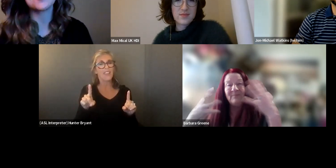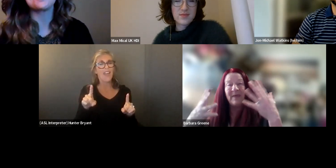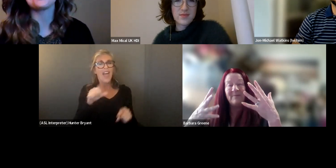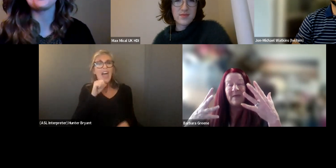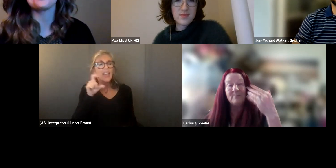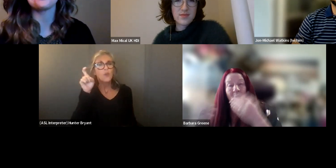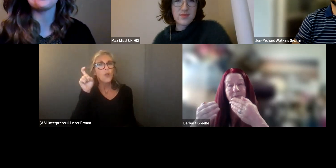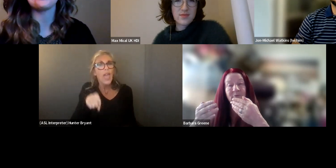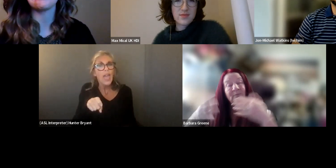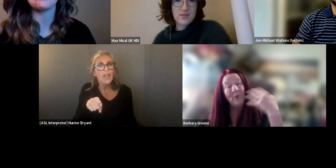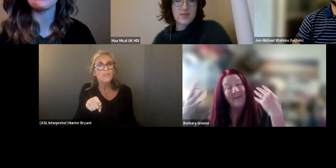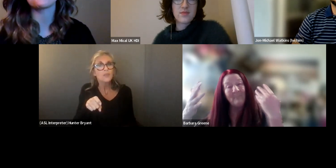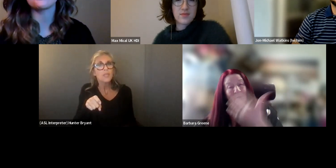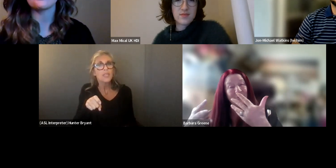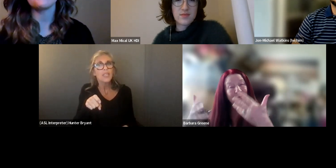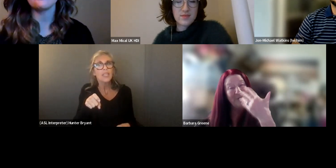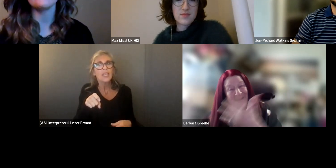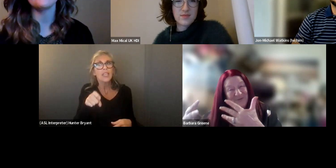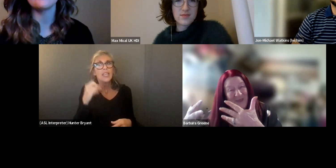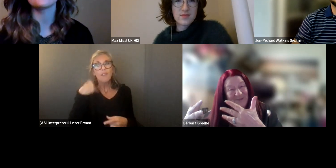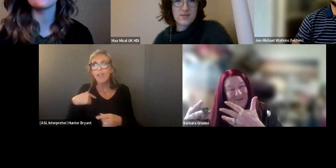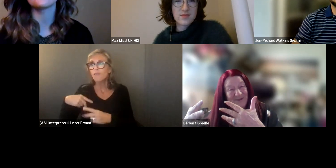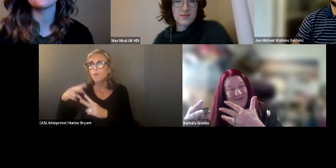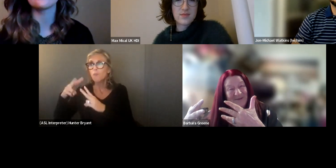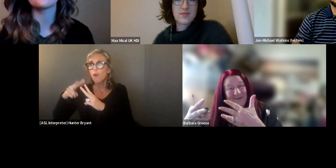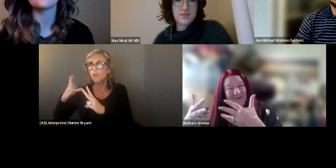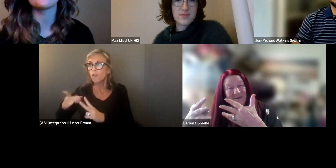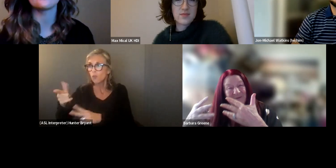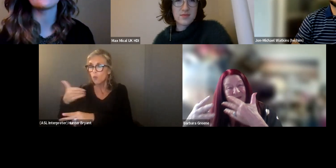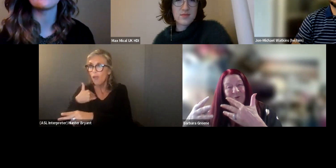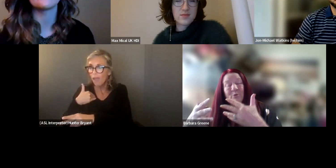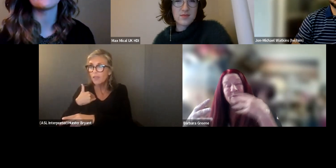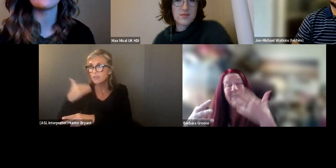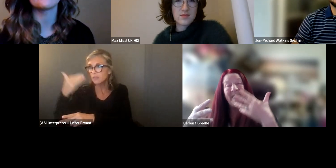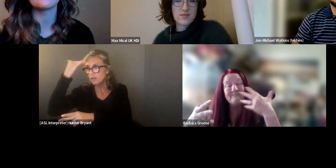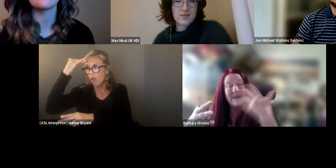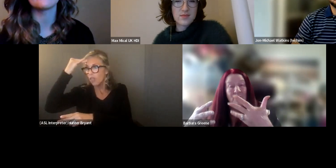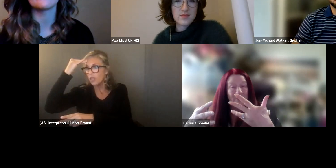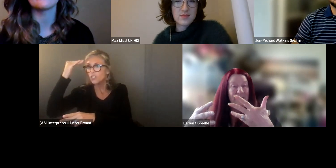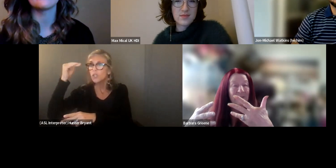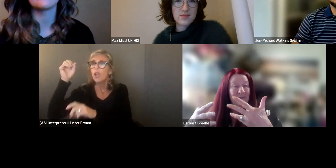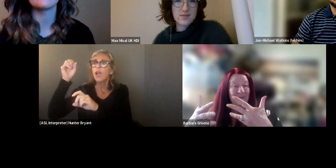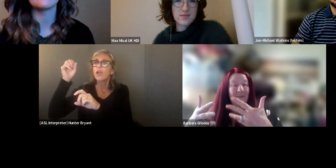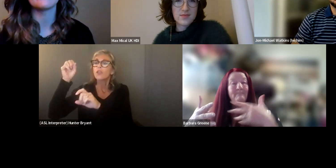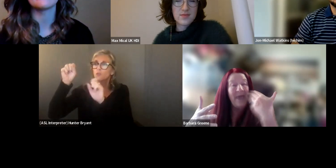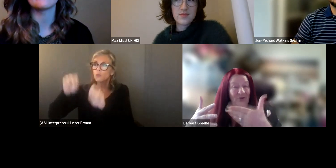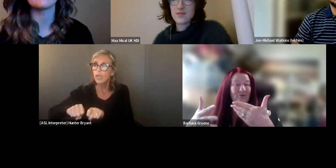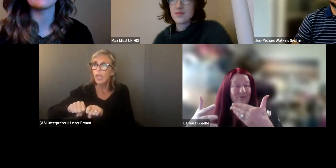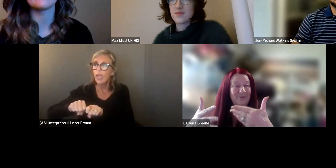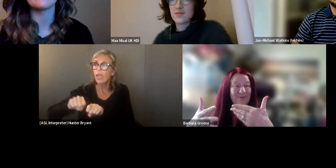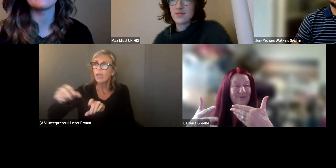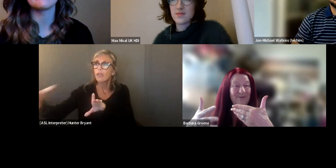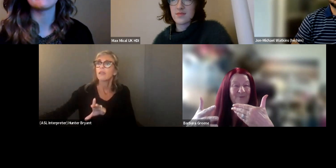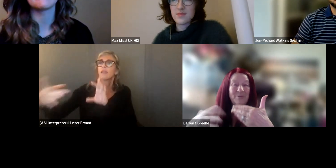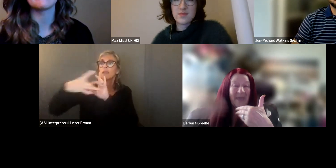don't have to have that to partner if you have a partner who has that. That you really can marry